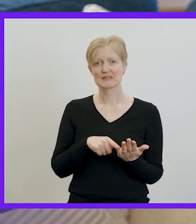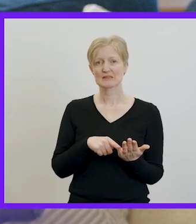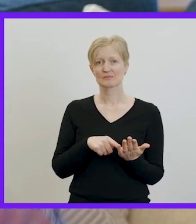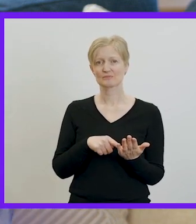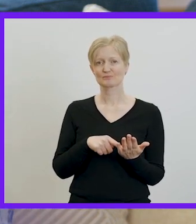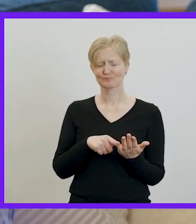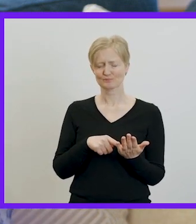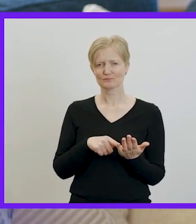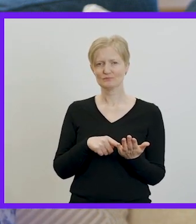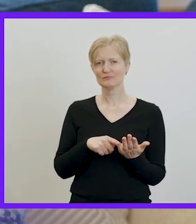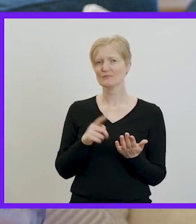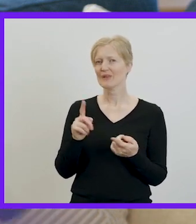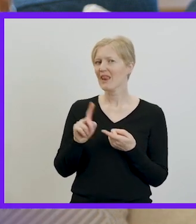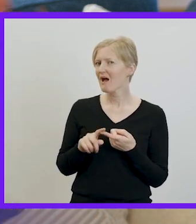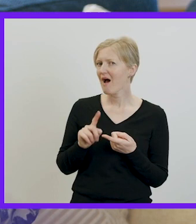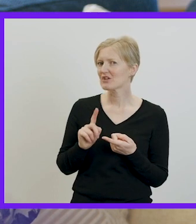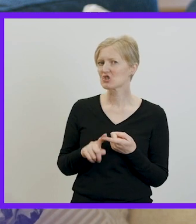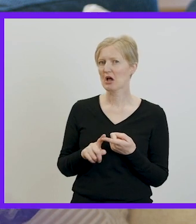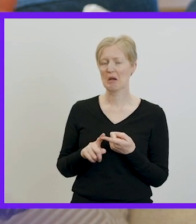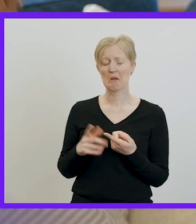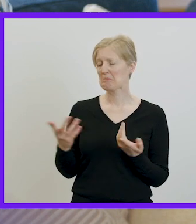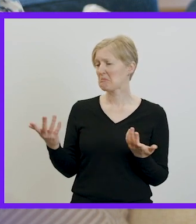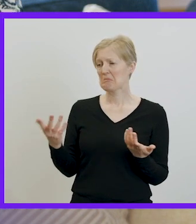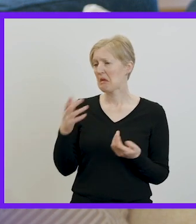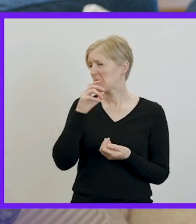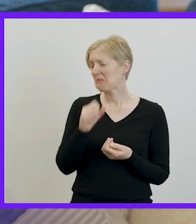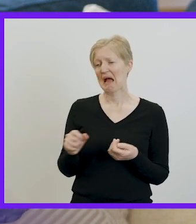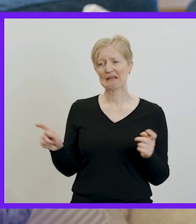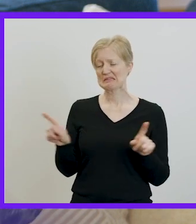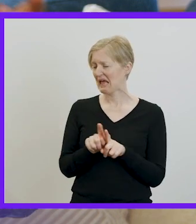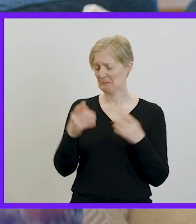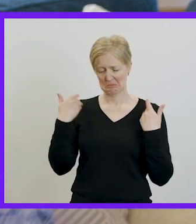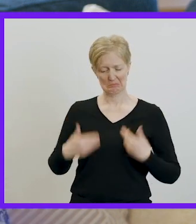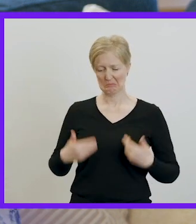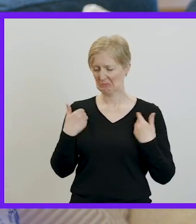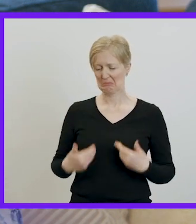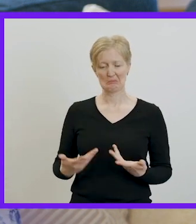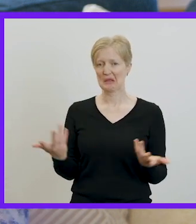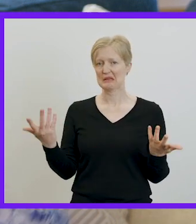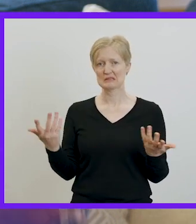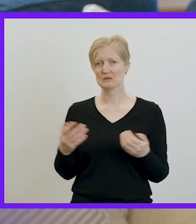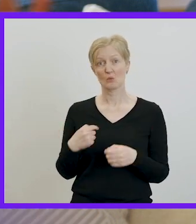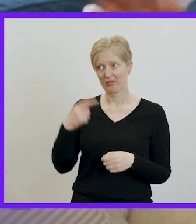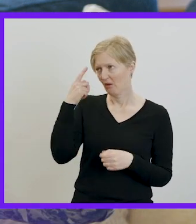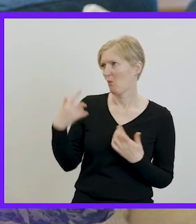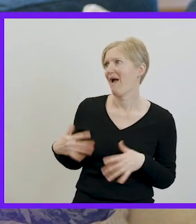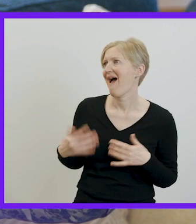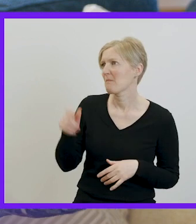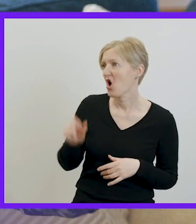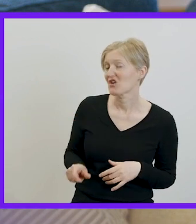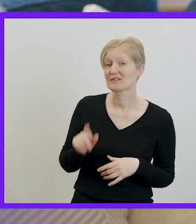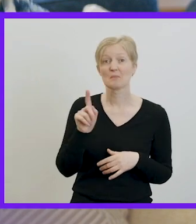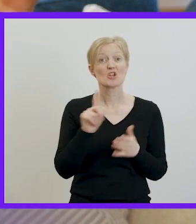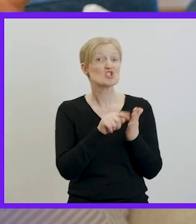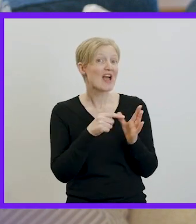referring to this story. And it says this, Elijah was a man just like us. Now, we see him as being a great prophet,